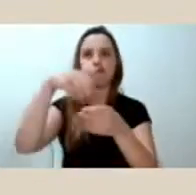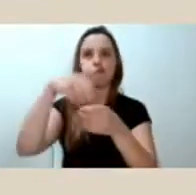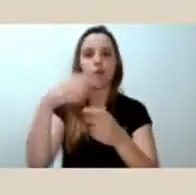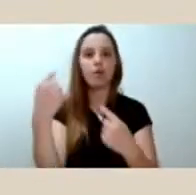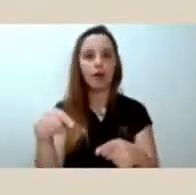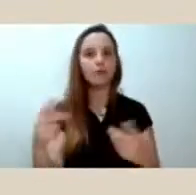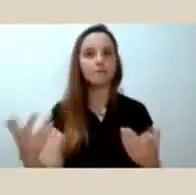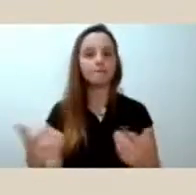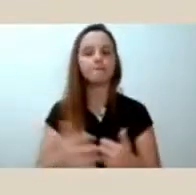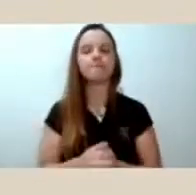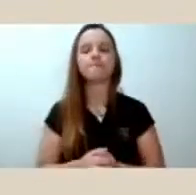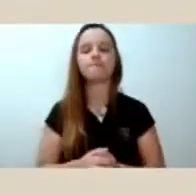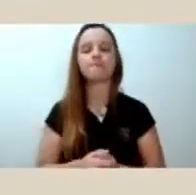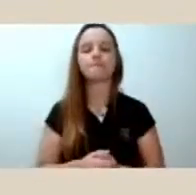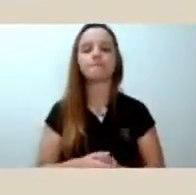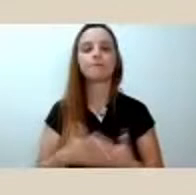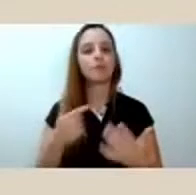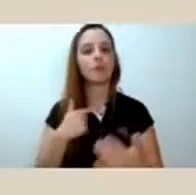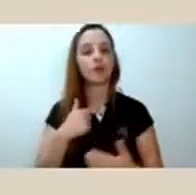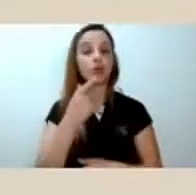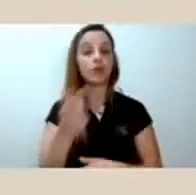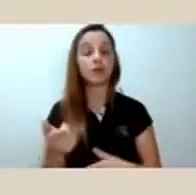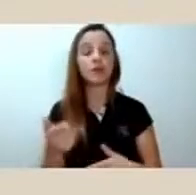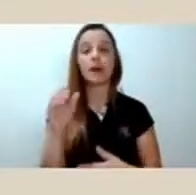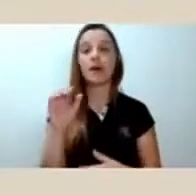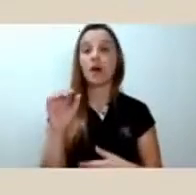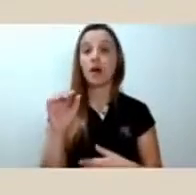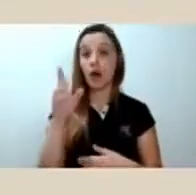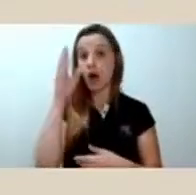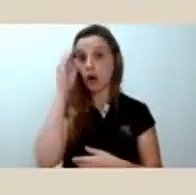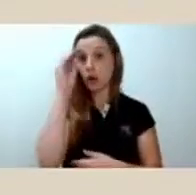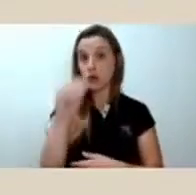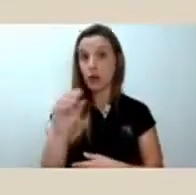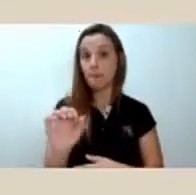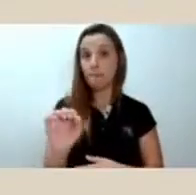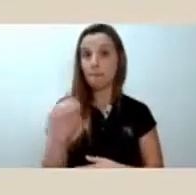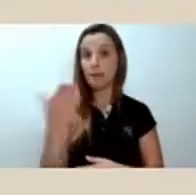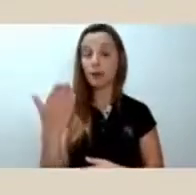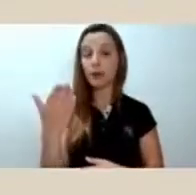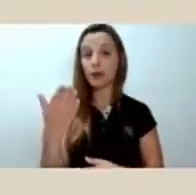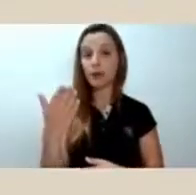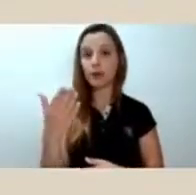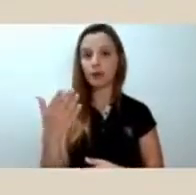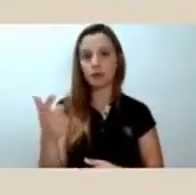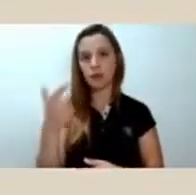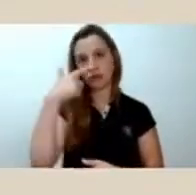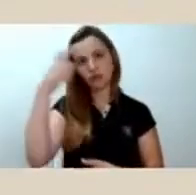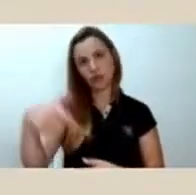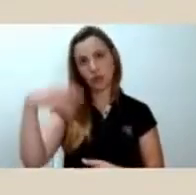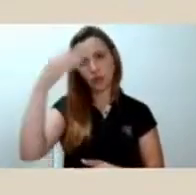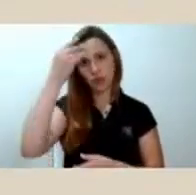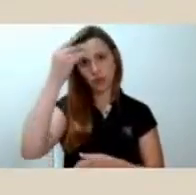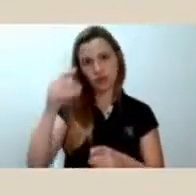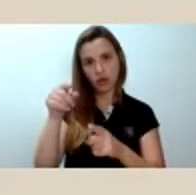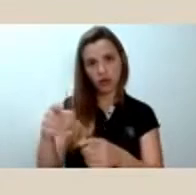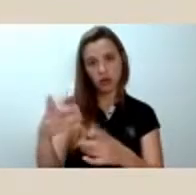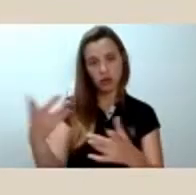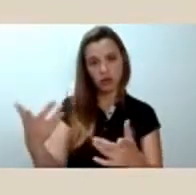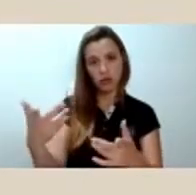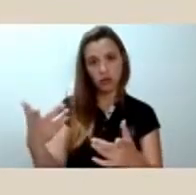So I would say, you know, the first advice for a teacher, you know, teaching